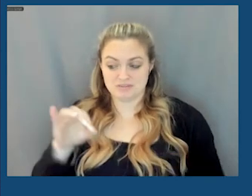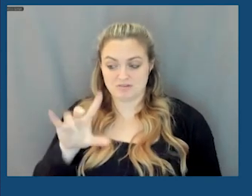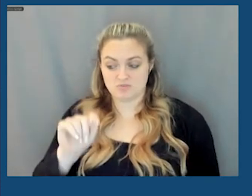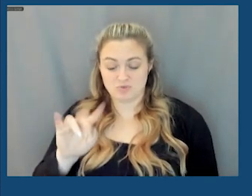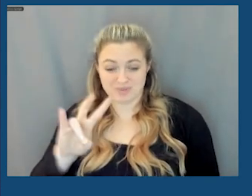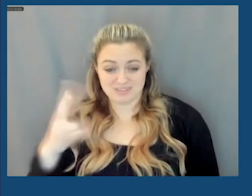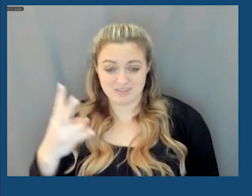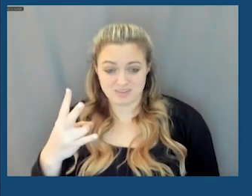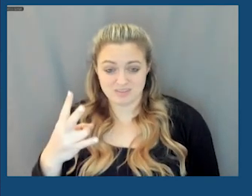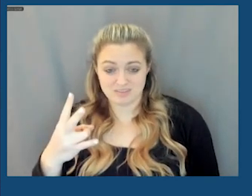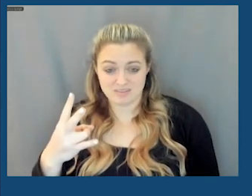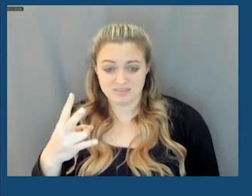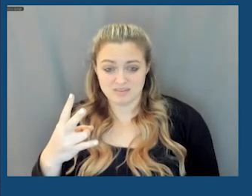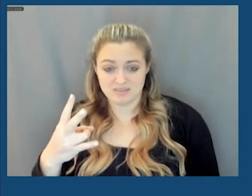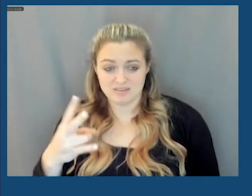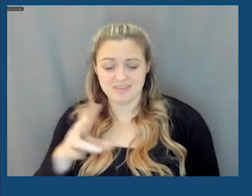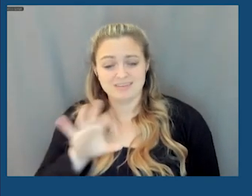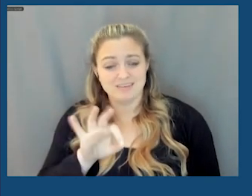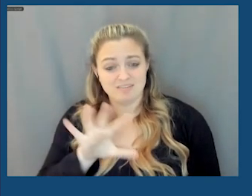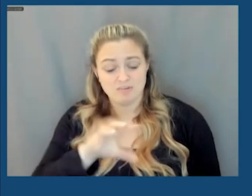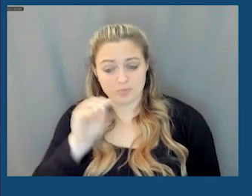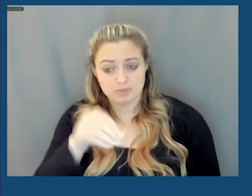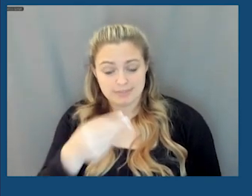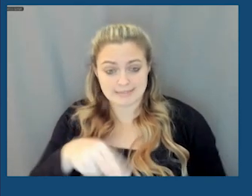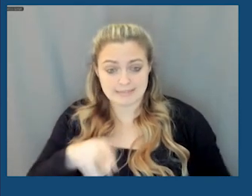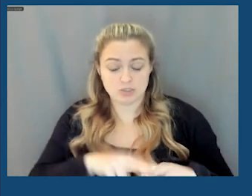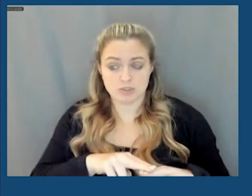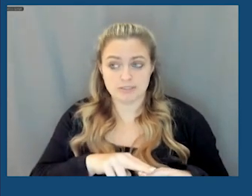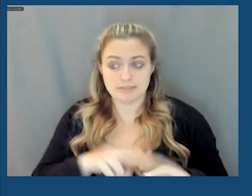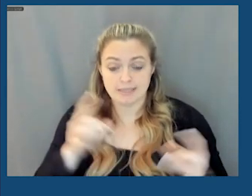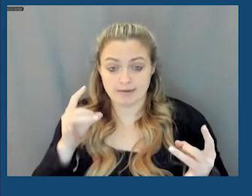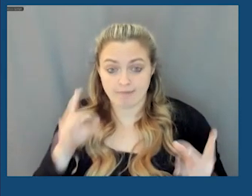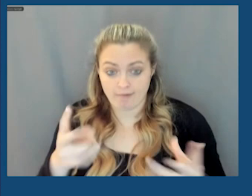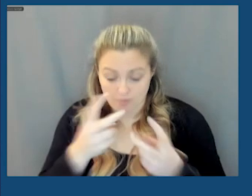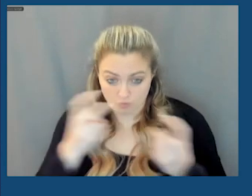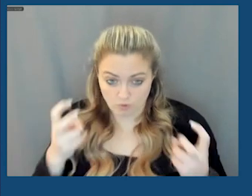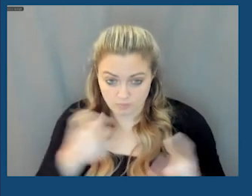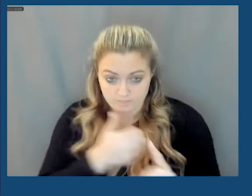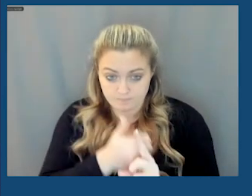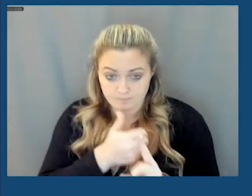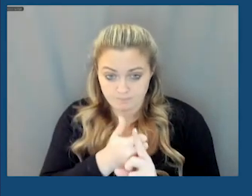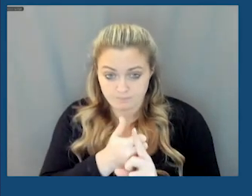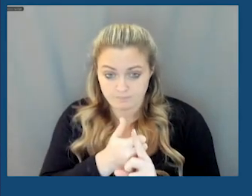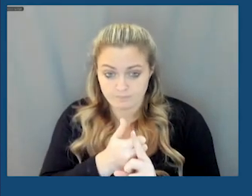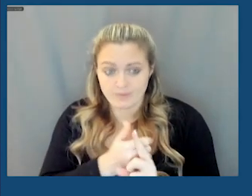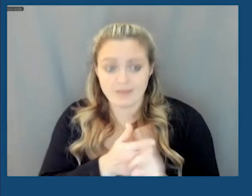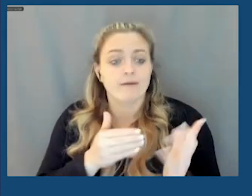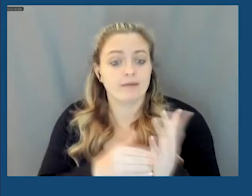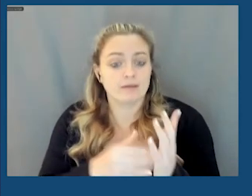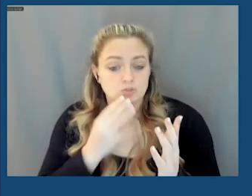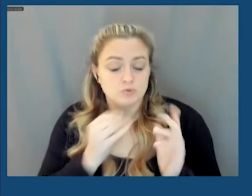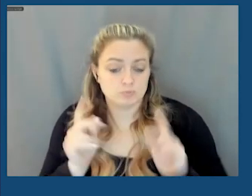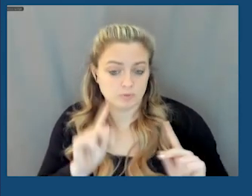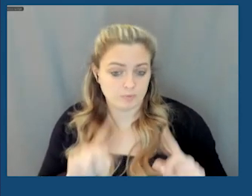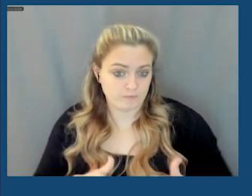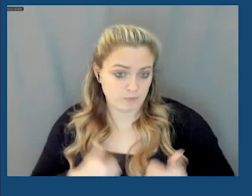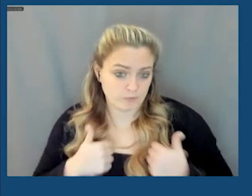the threats. There's a 95% increase in hate crimes against Jewish residents of New York.